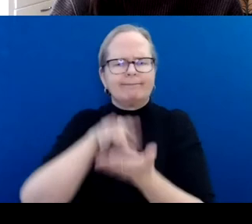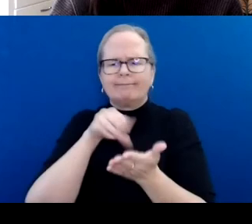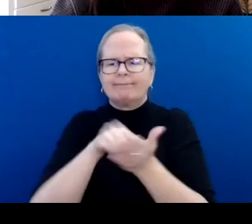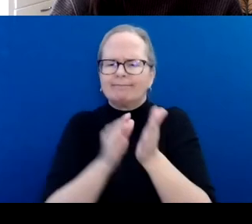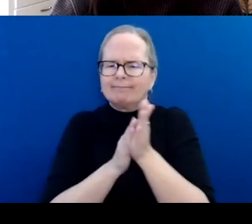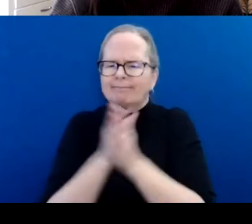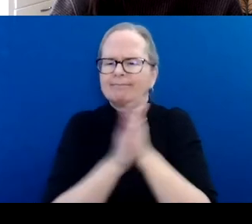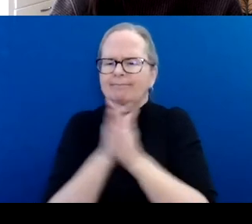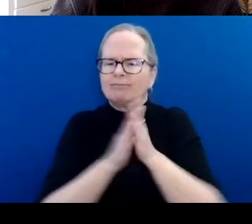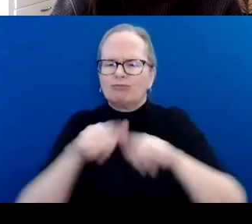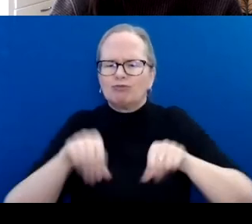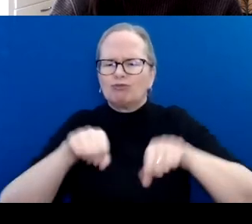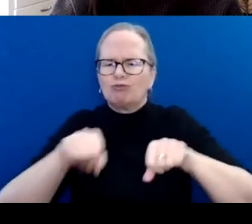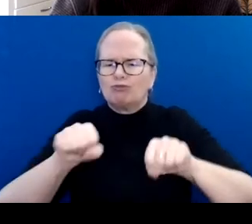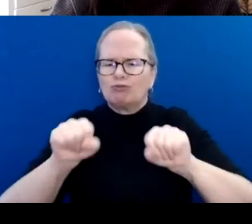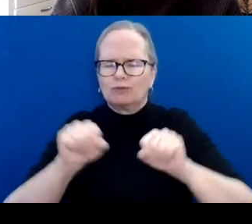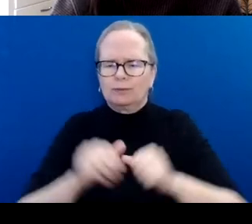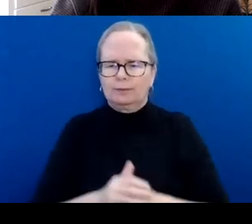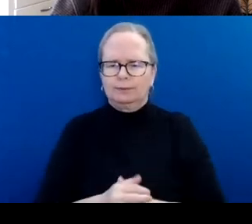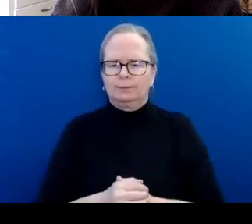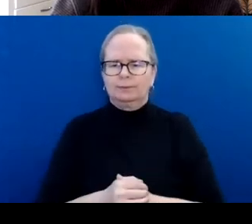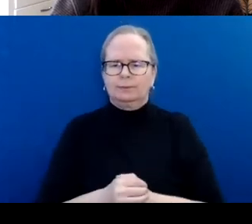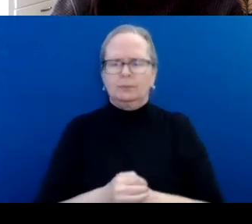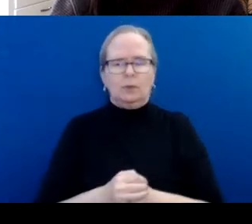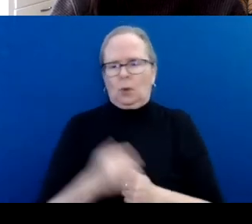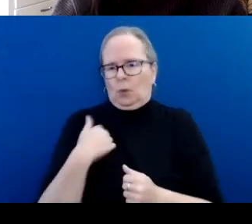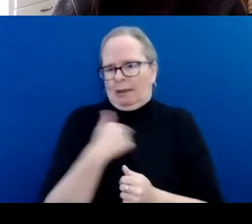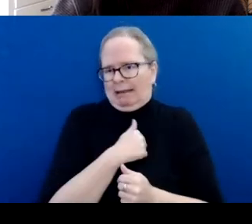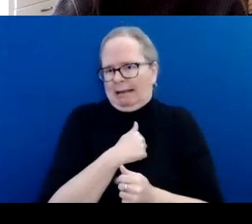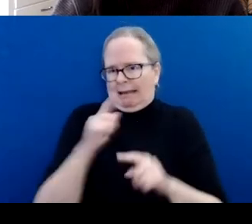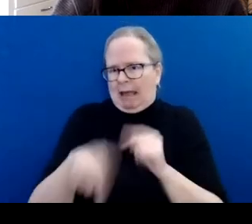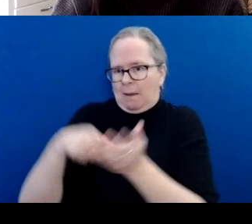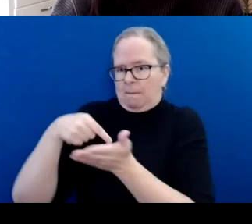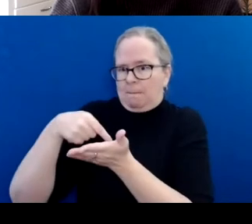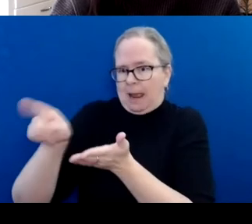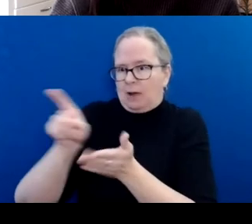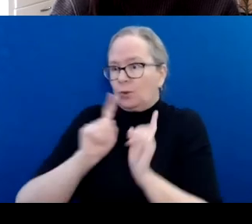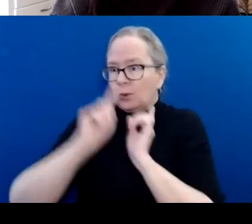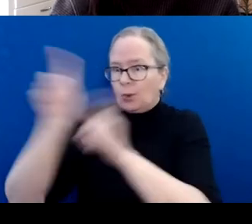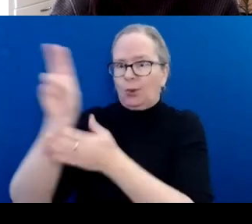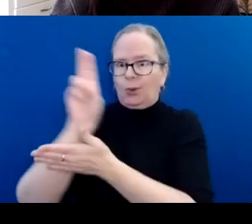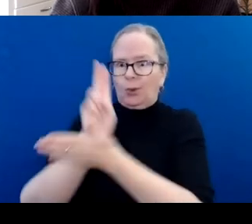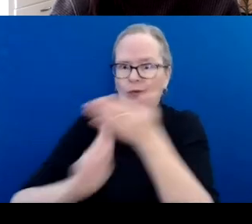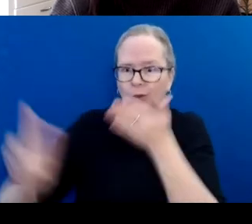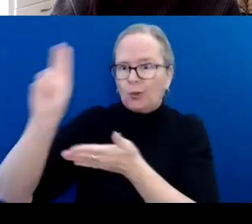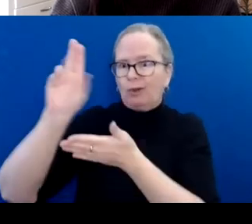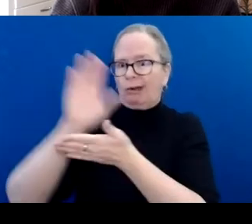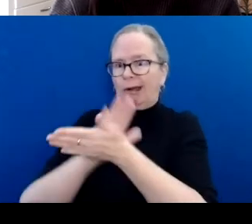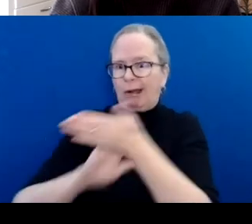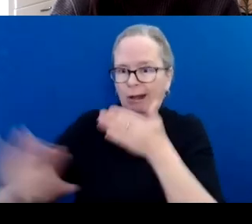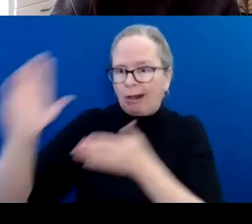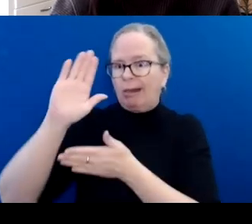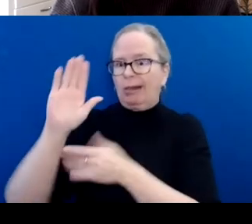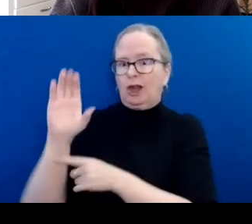In other words, we can't pay for your diploma or degree. So if you're taking courses in pursuit of this or making work